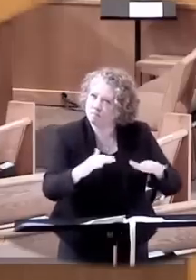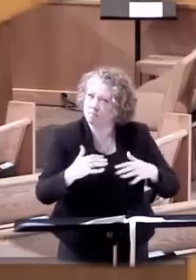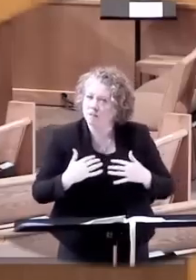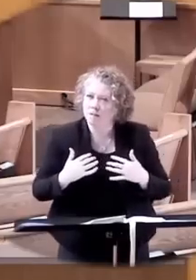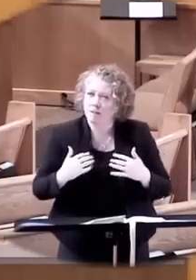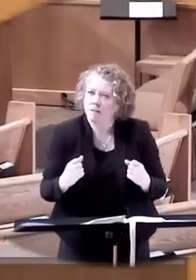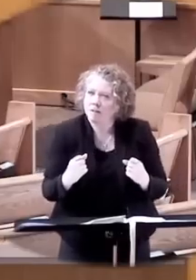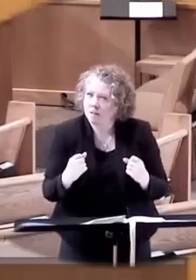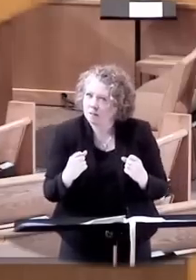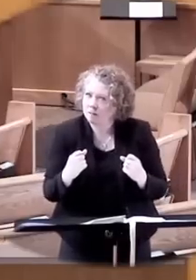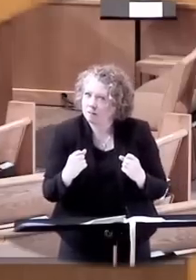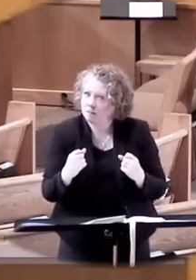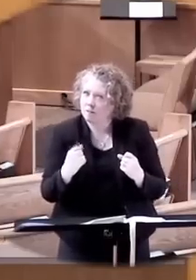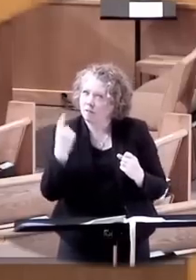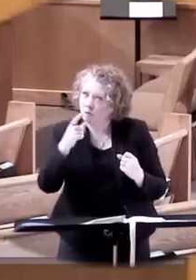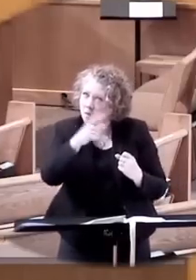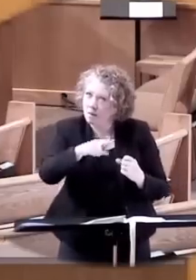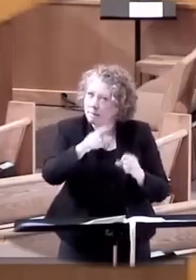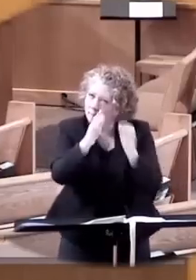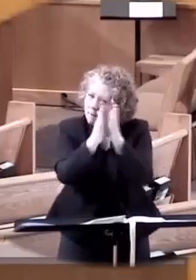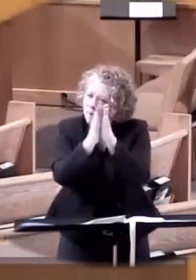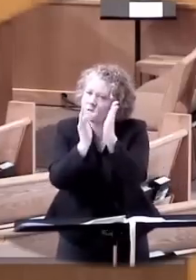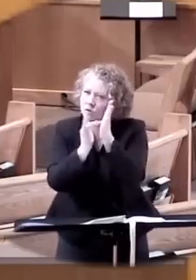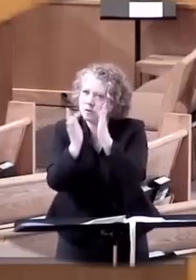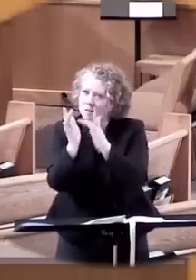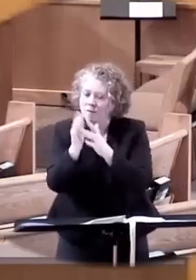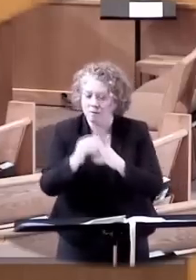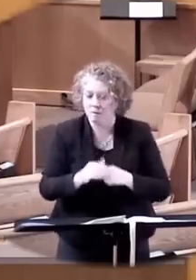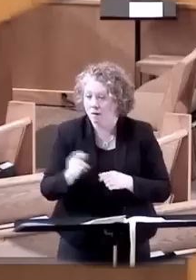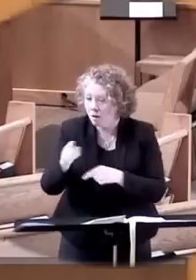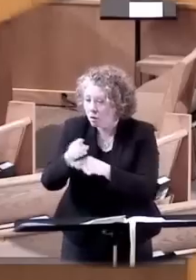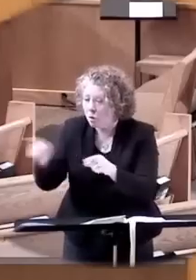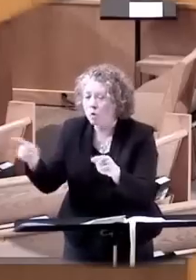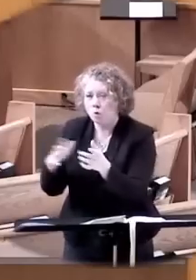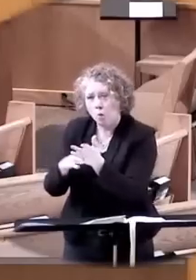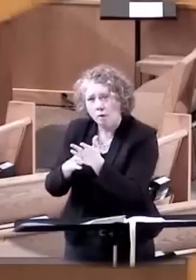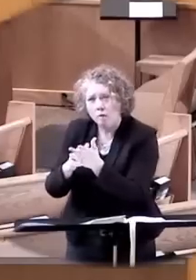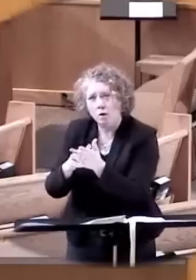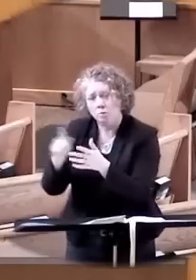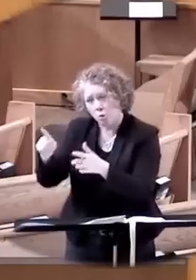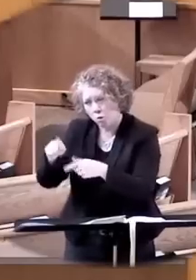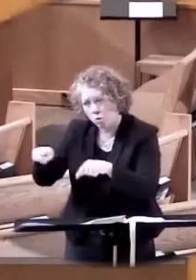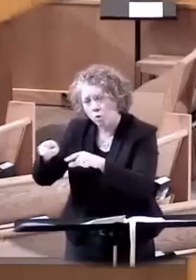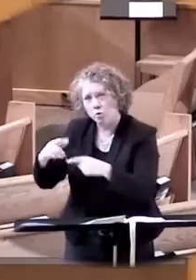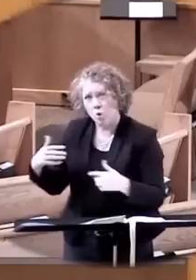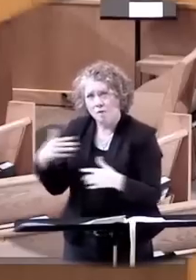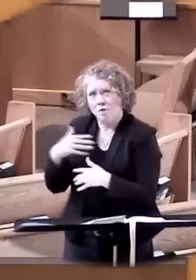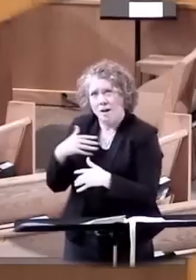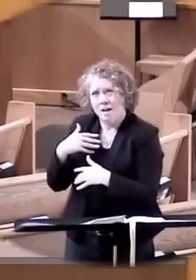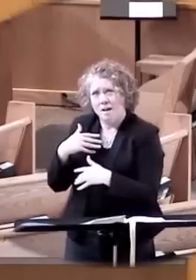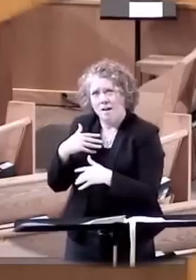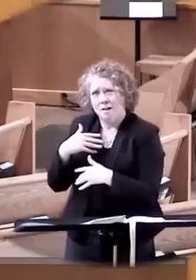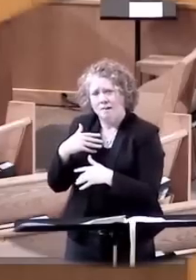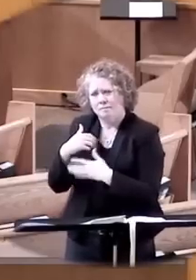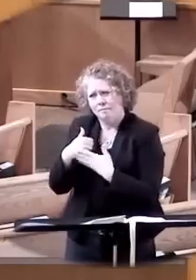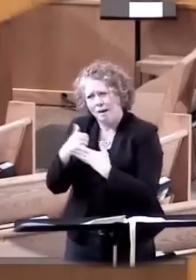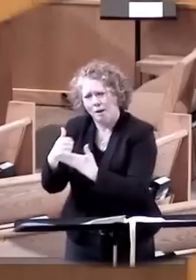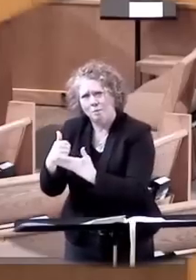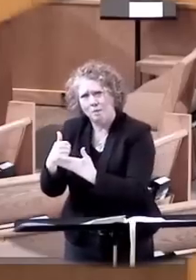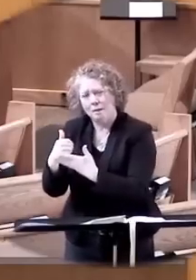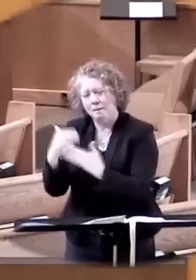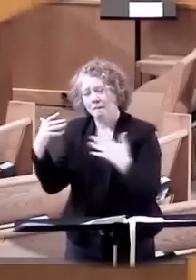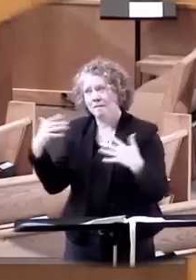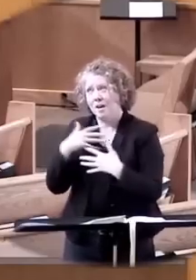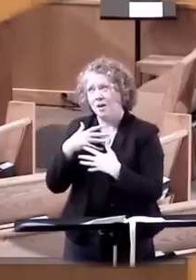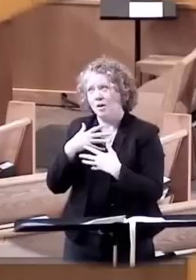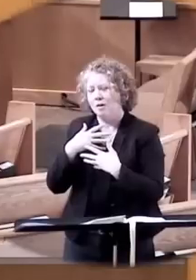deliverance. Hear the cries of those who are vulnerable and fearful. Wipe away their tears and help them